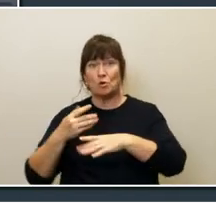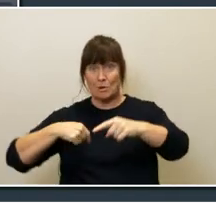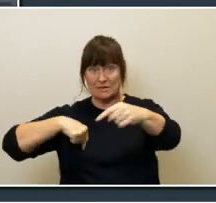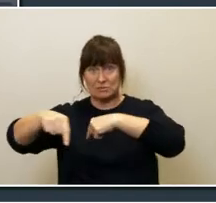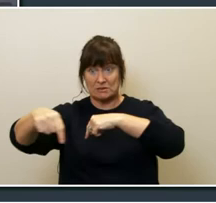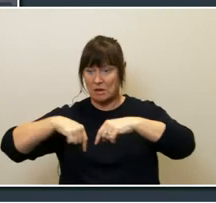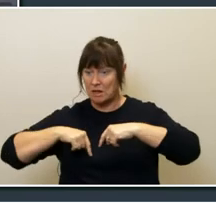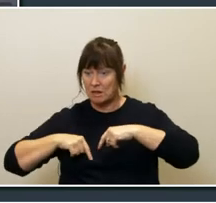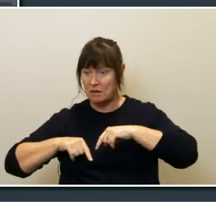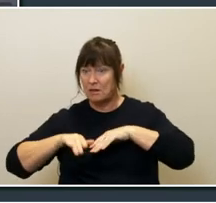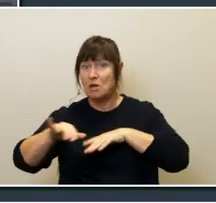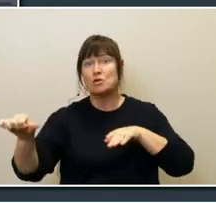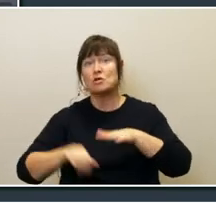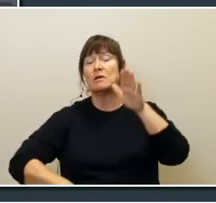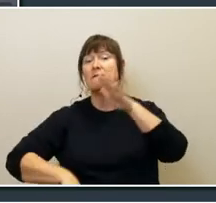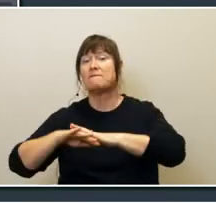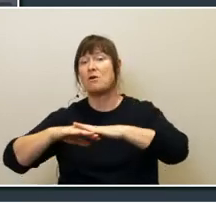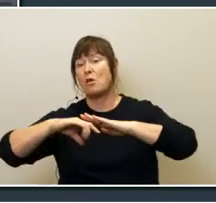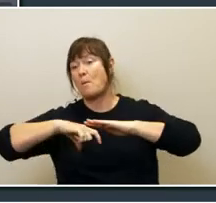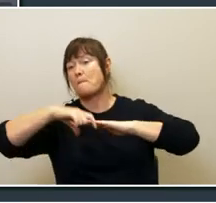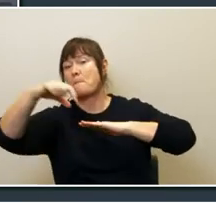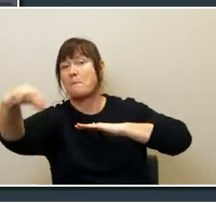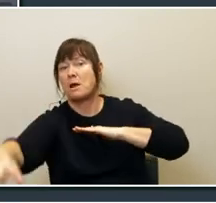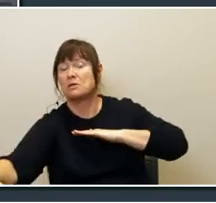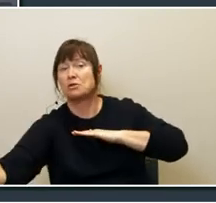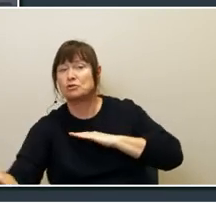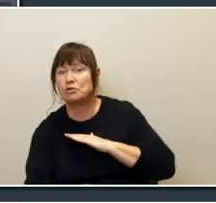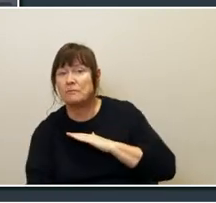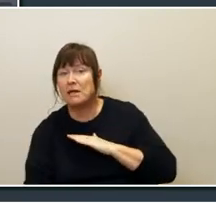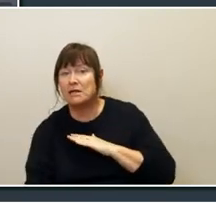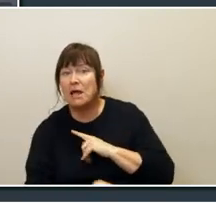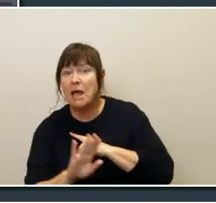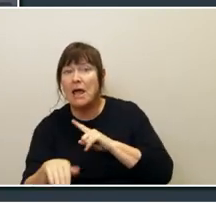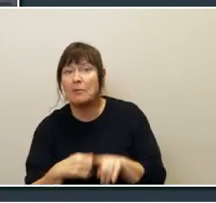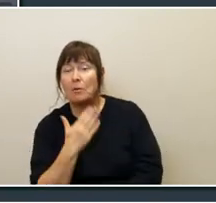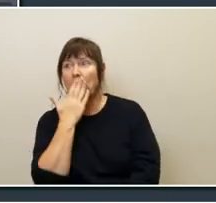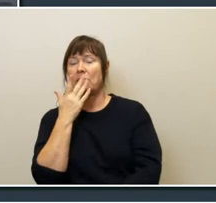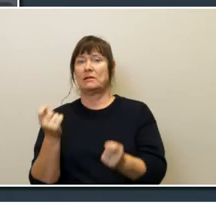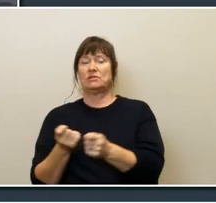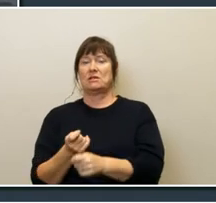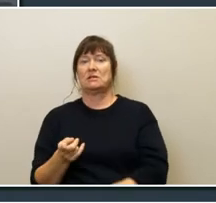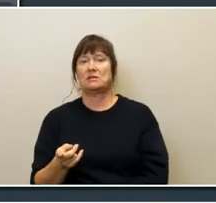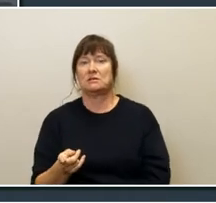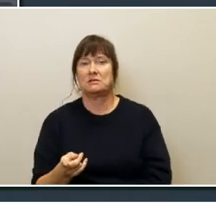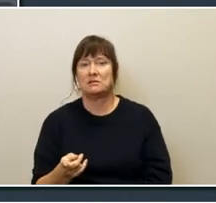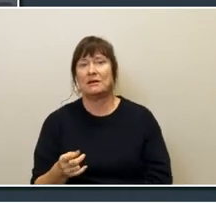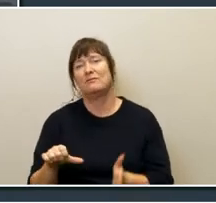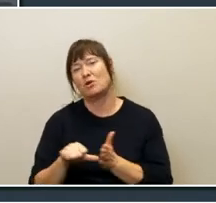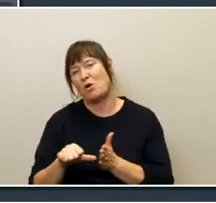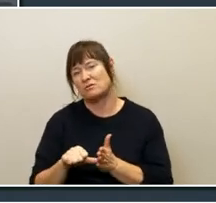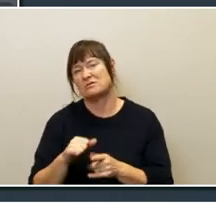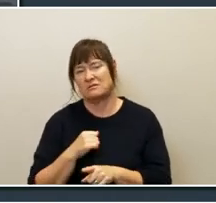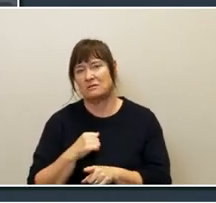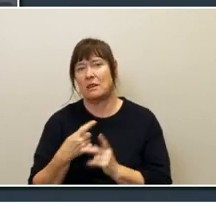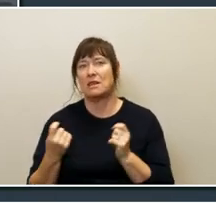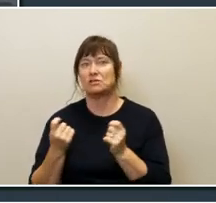expressway, that was to be a fully spanned bridge up until the last minute, and then for costs it